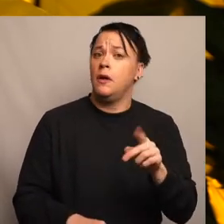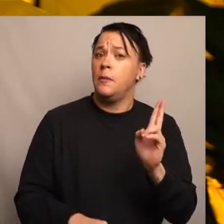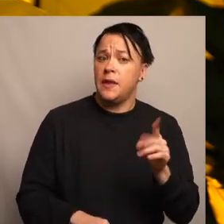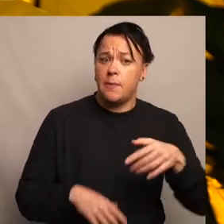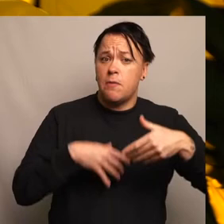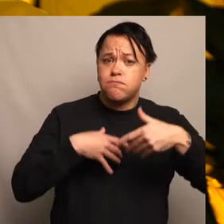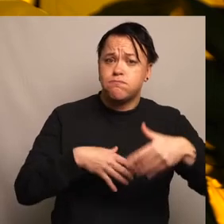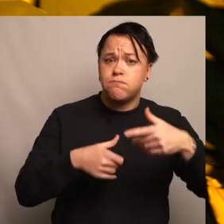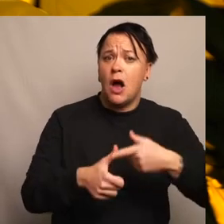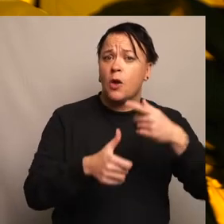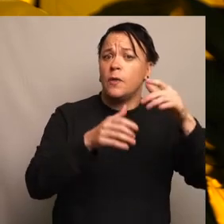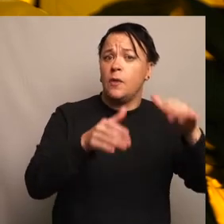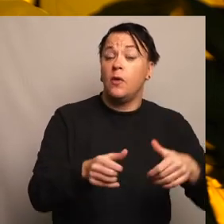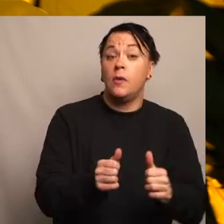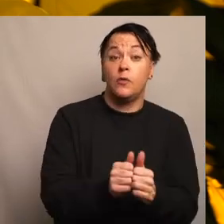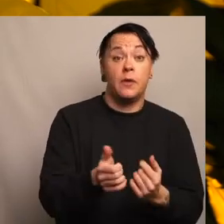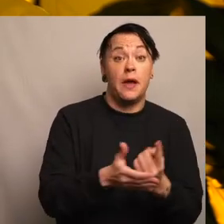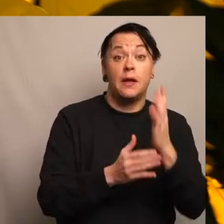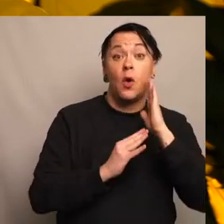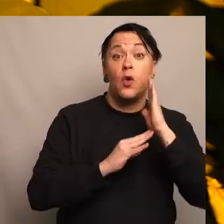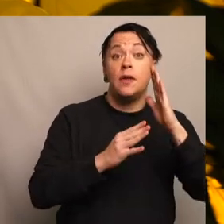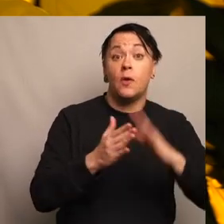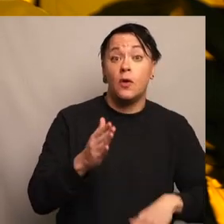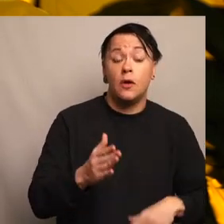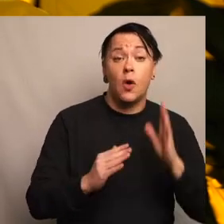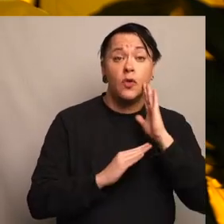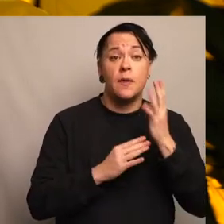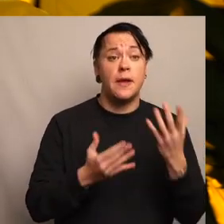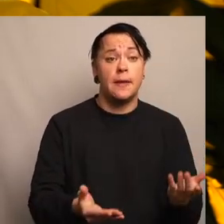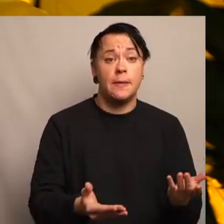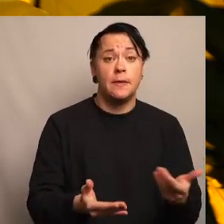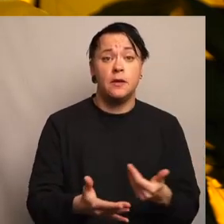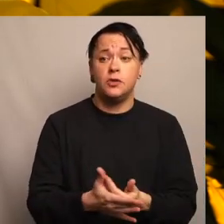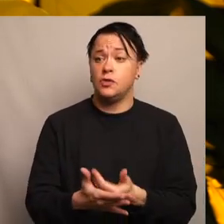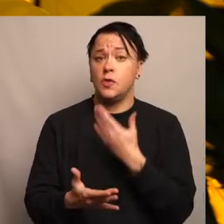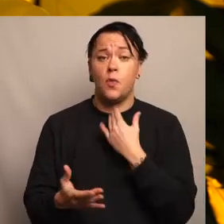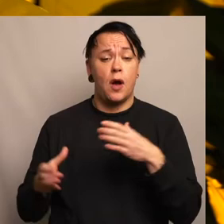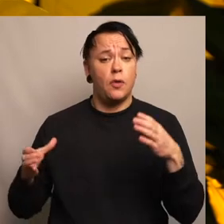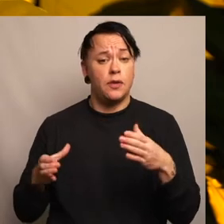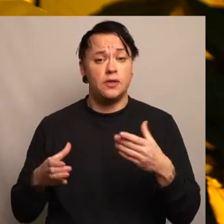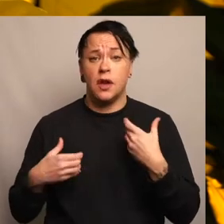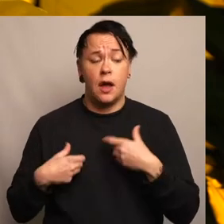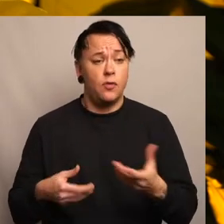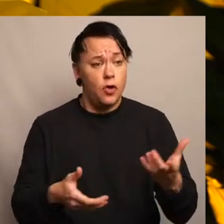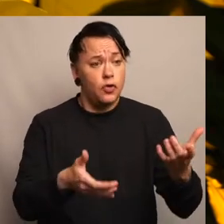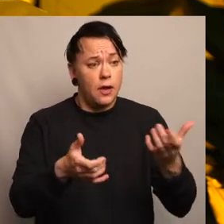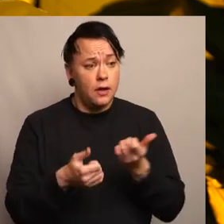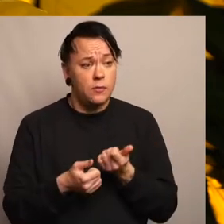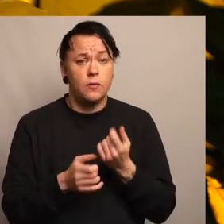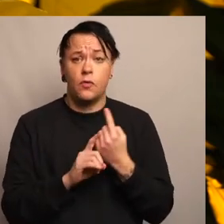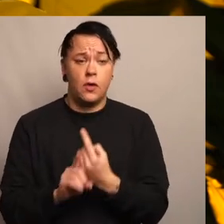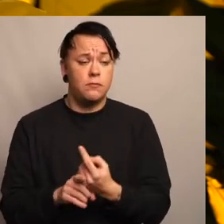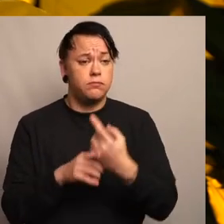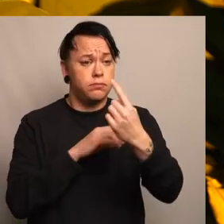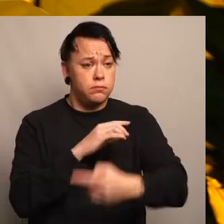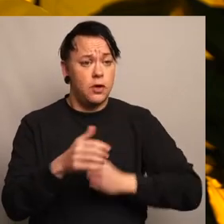like no one from the community was taking care of them. And this is the case not only like in the 60s, but also like right now. So